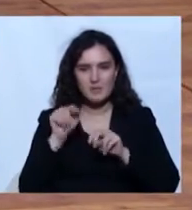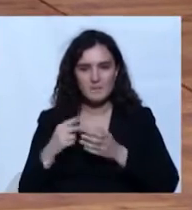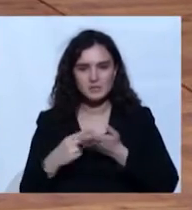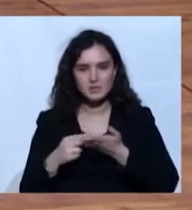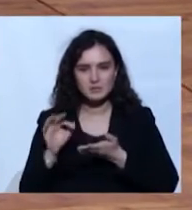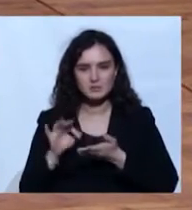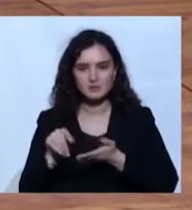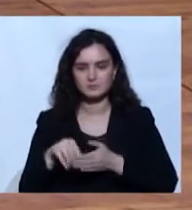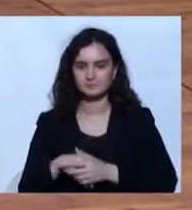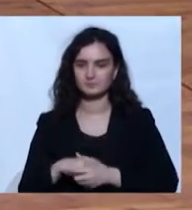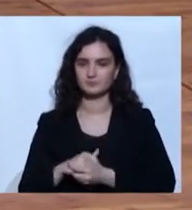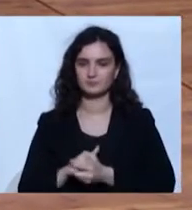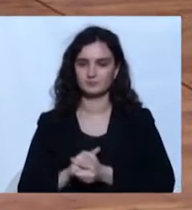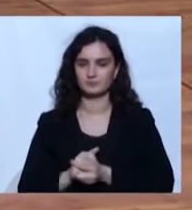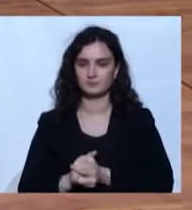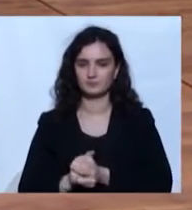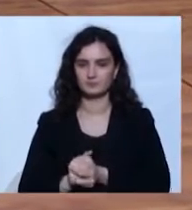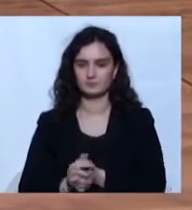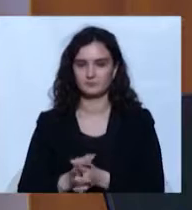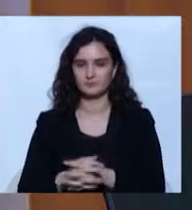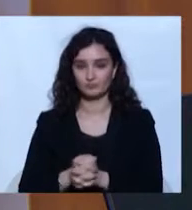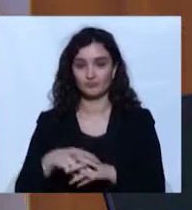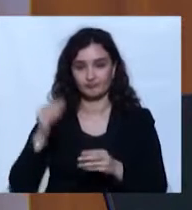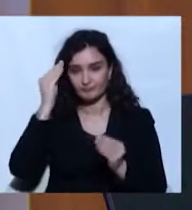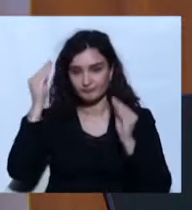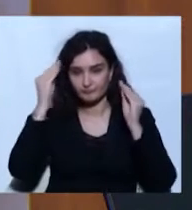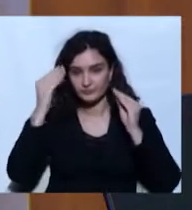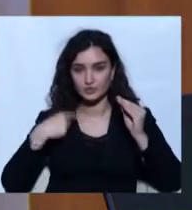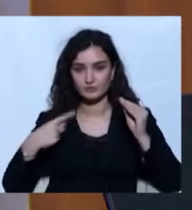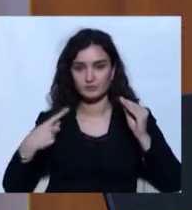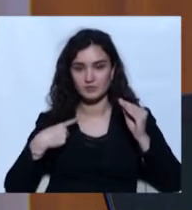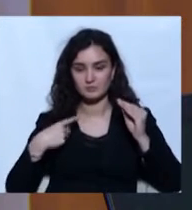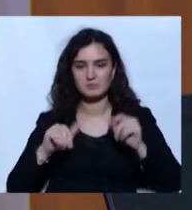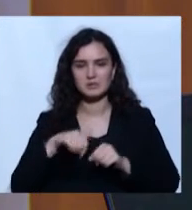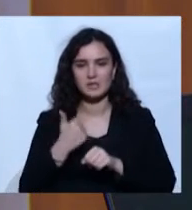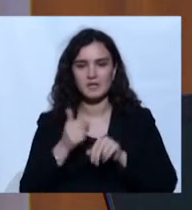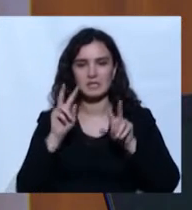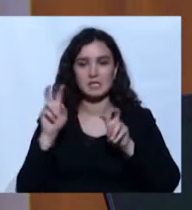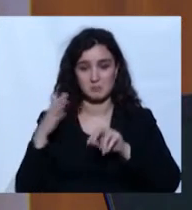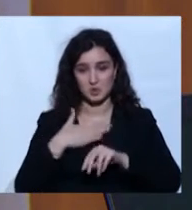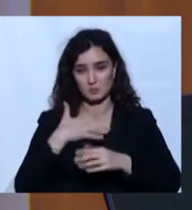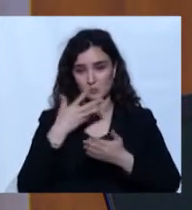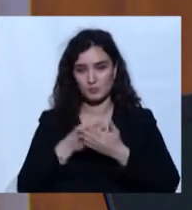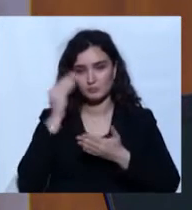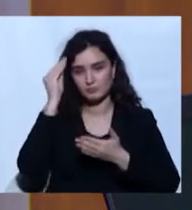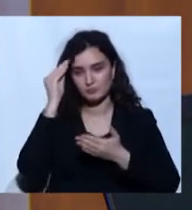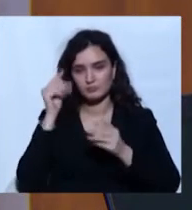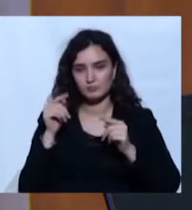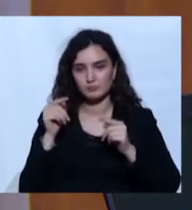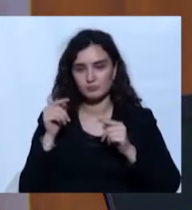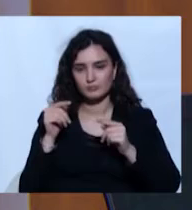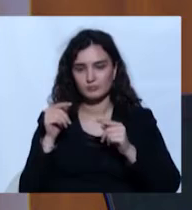book? I would. As we've discussed before, I think one of the main themes is that of